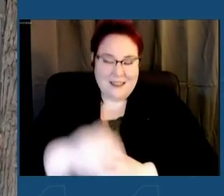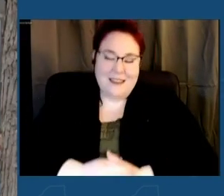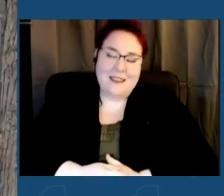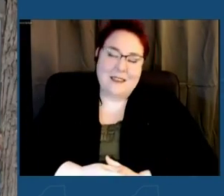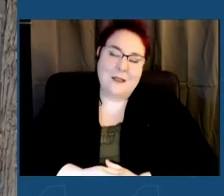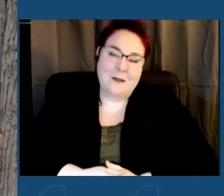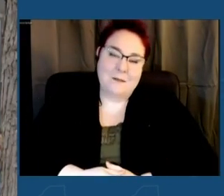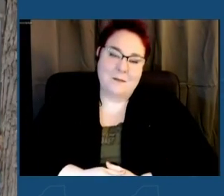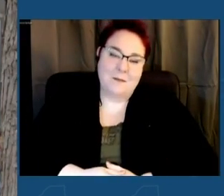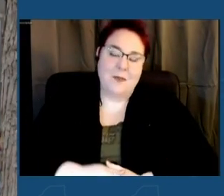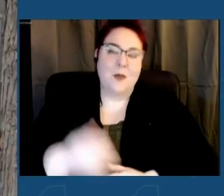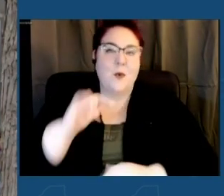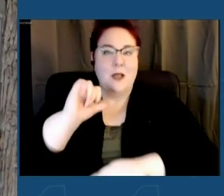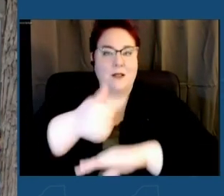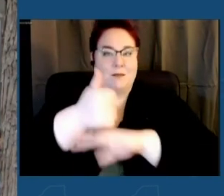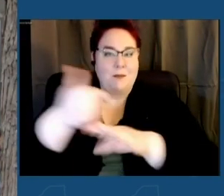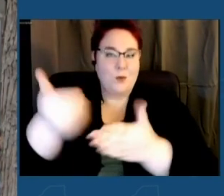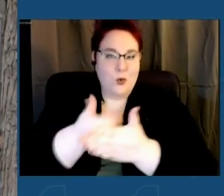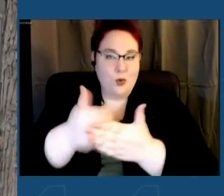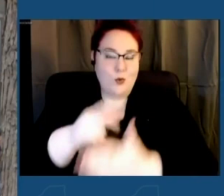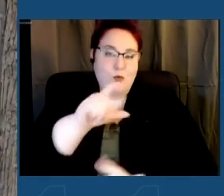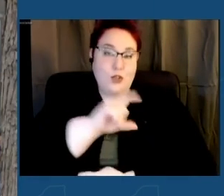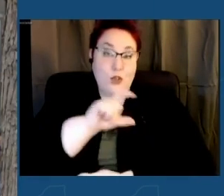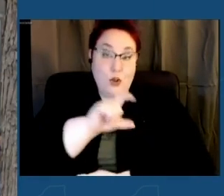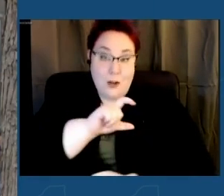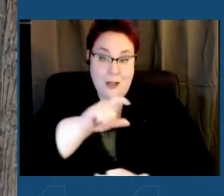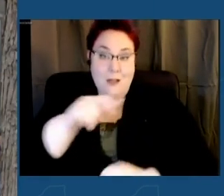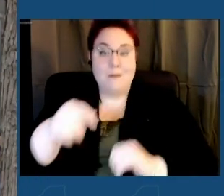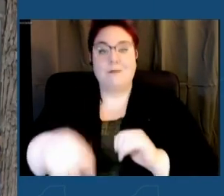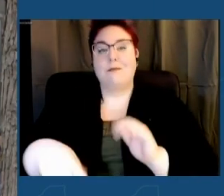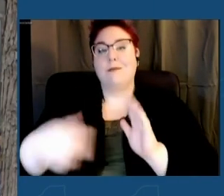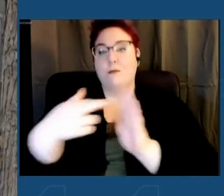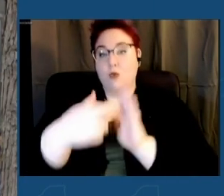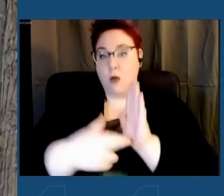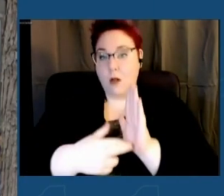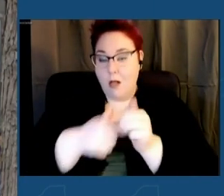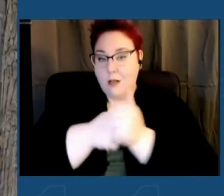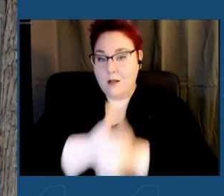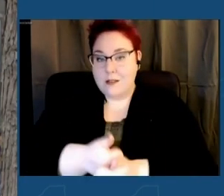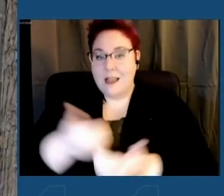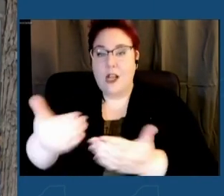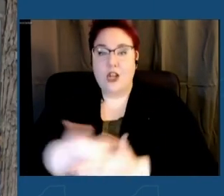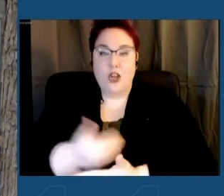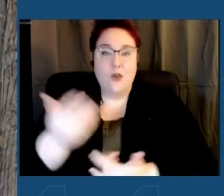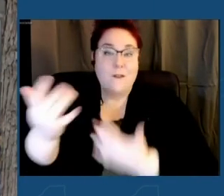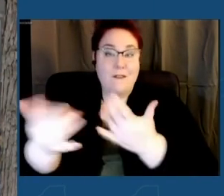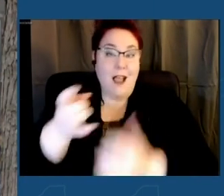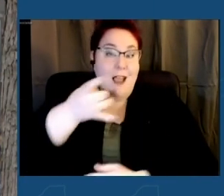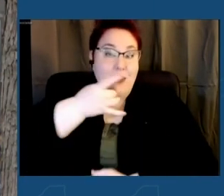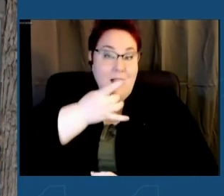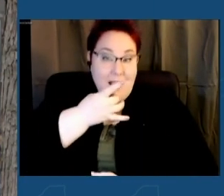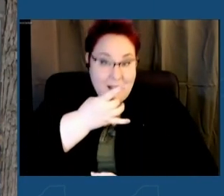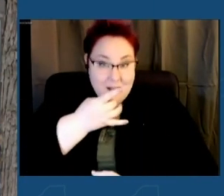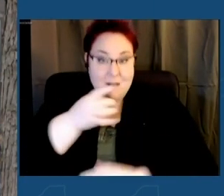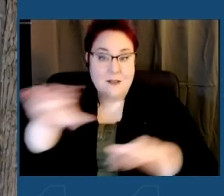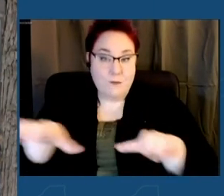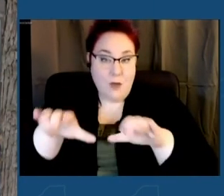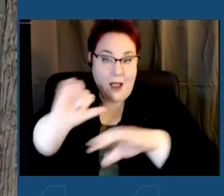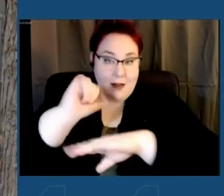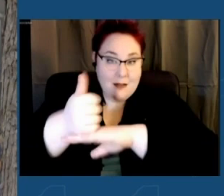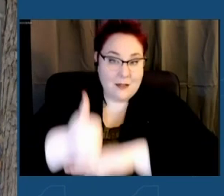new security protocols and new fire life safety practices, which quickly became the industry